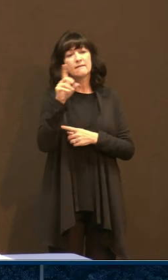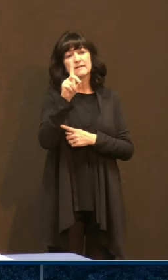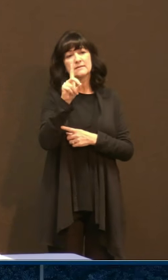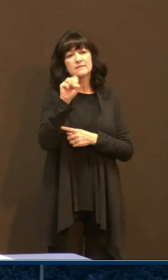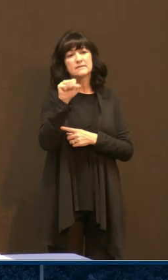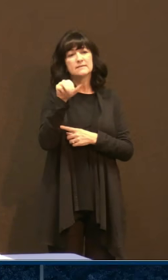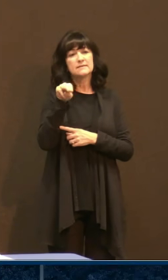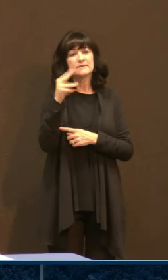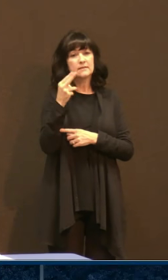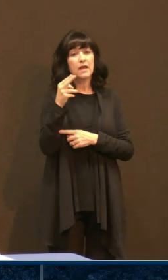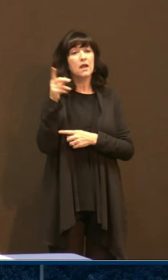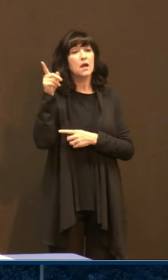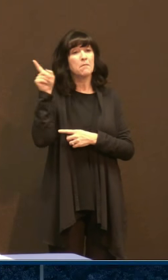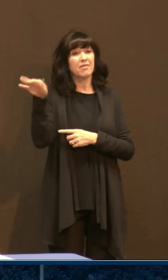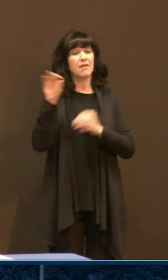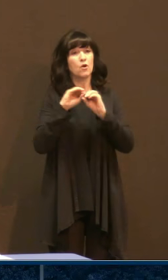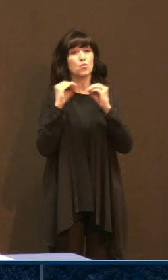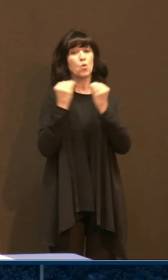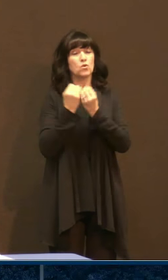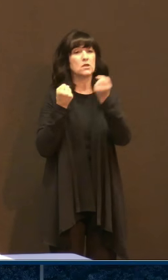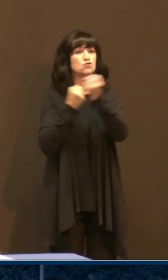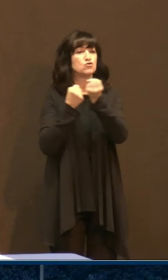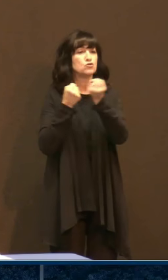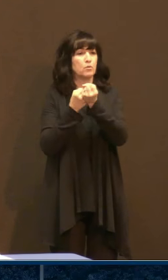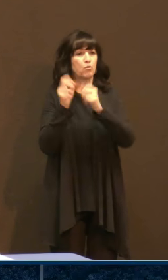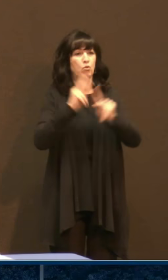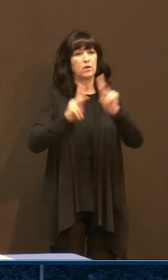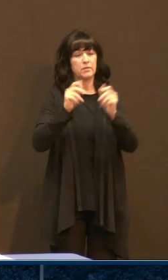working to expand the services that are at the